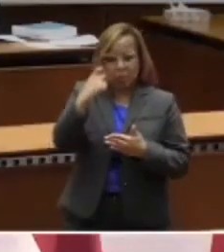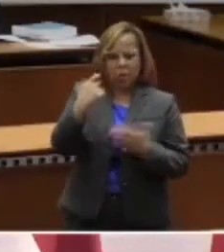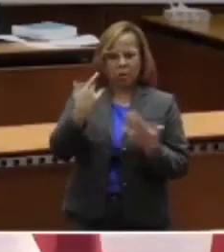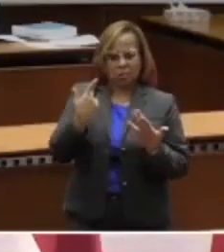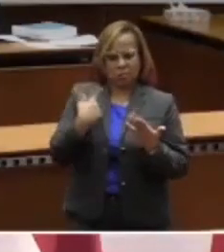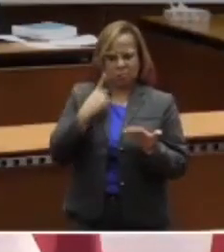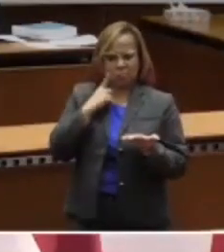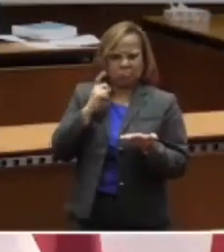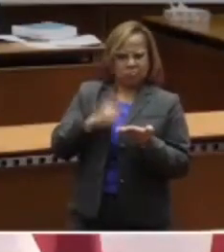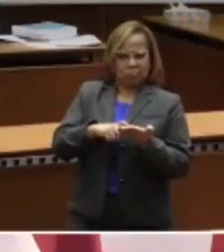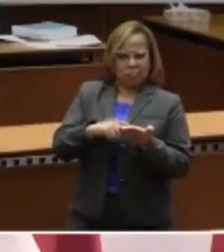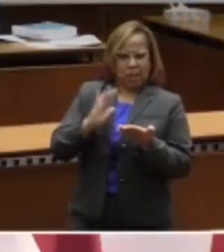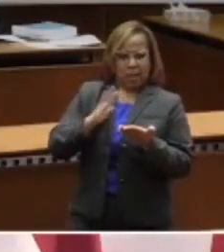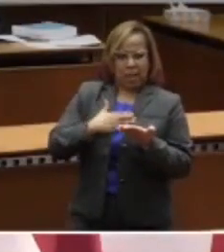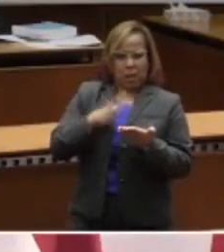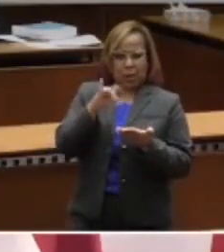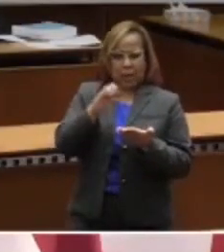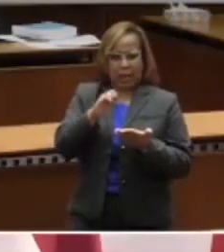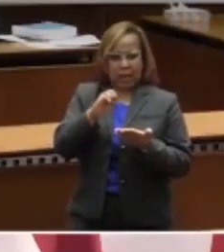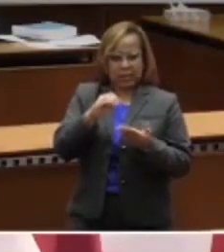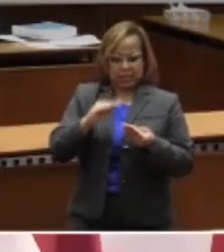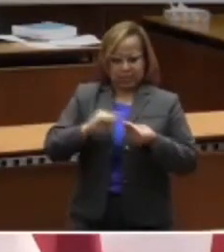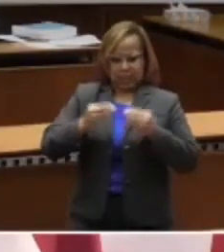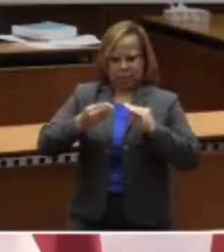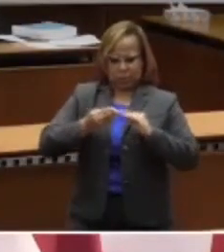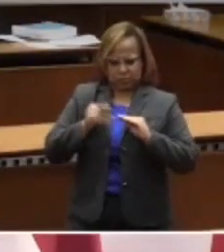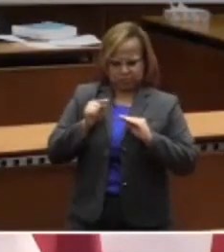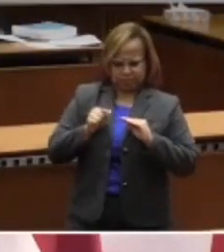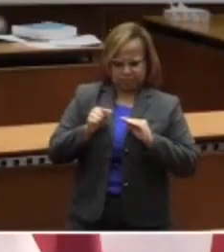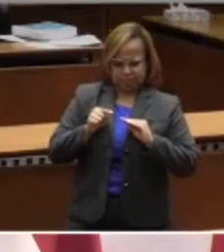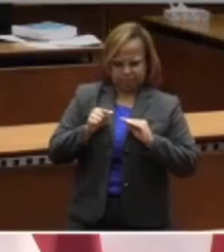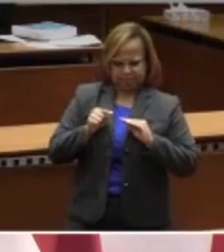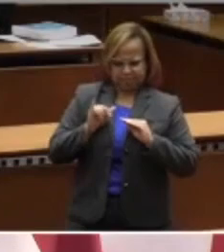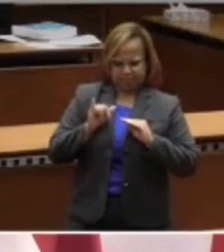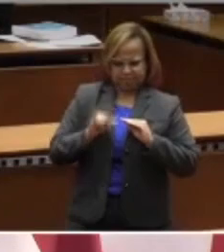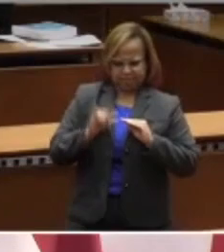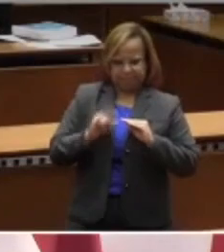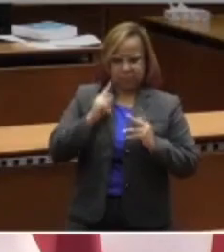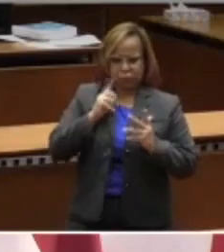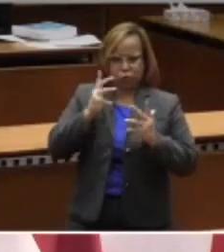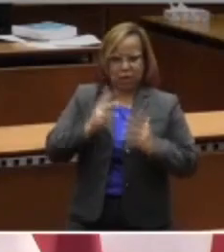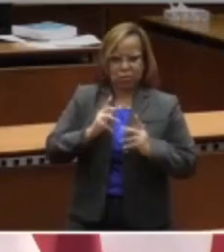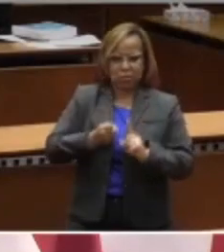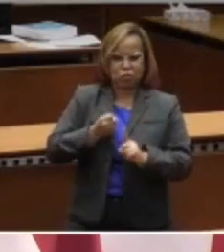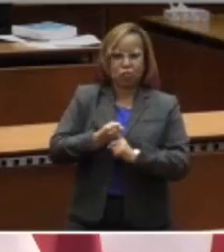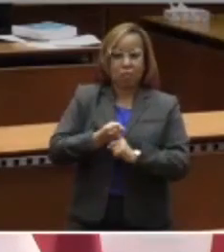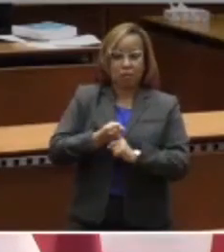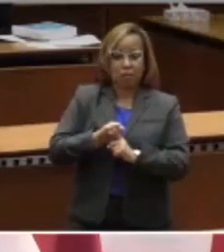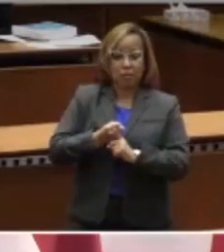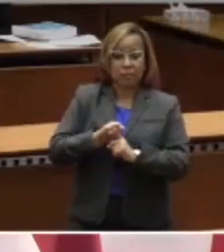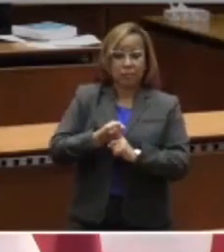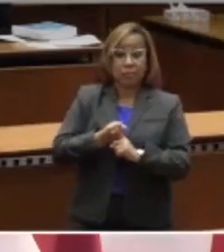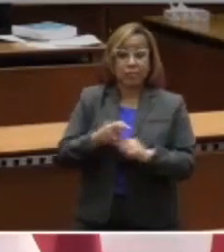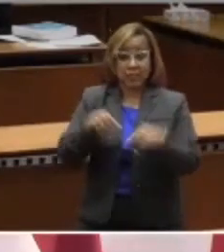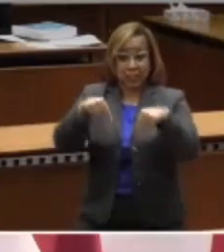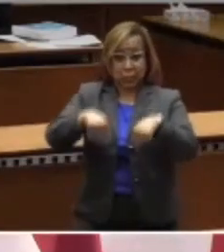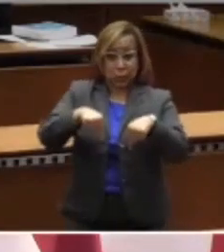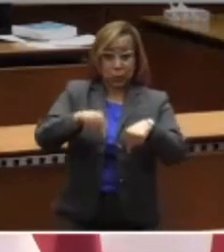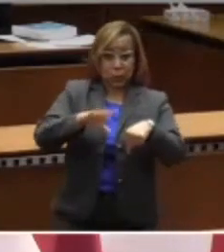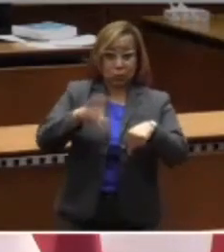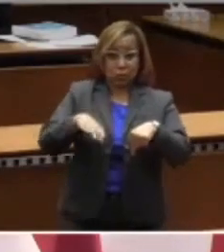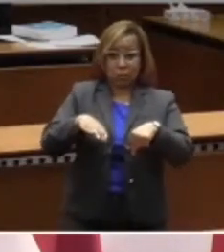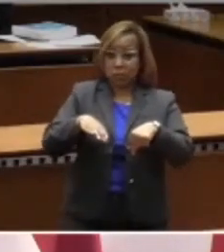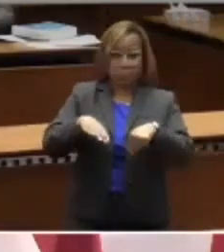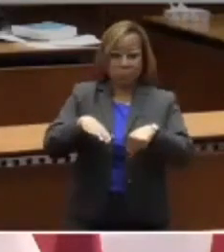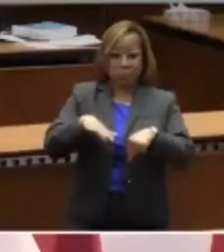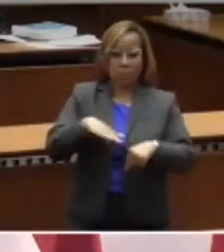started to see our case counts flatten, another tragedy struck. Not here,